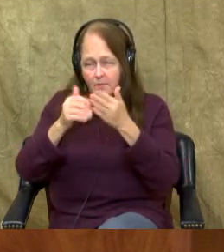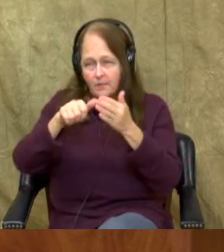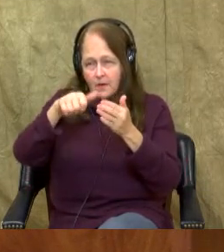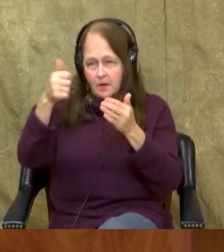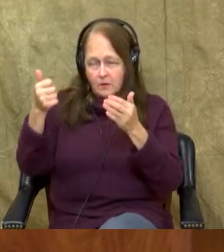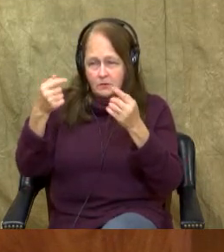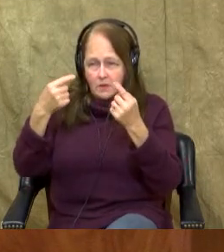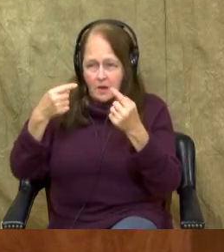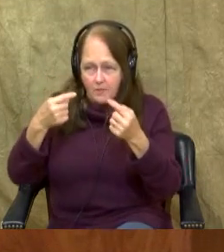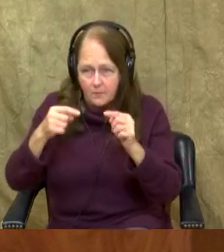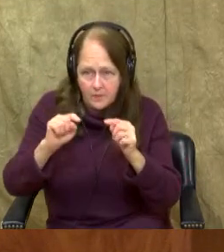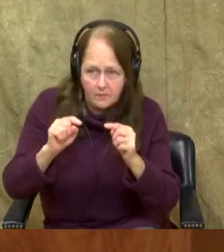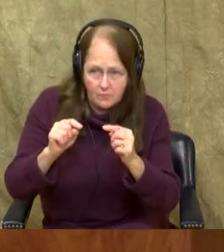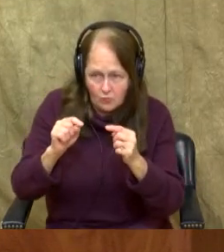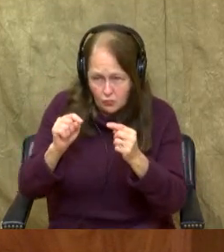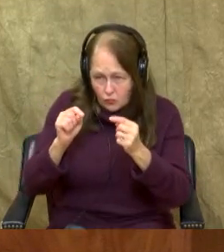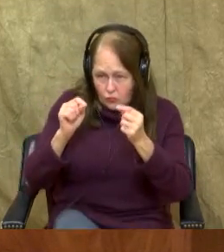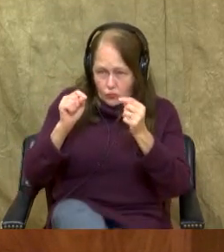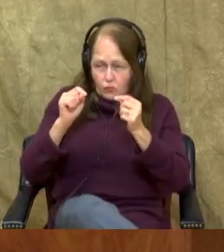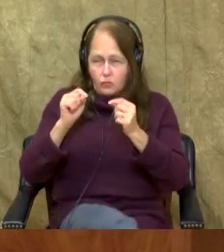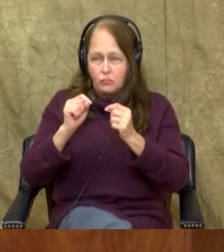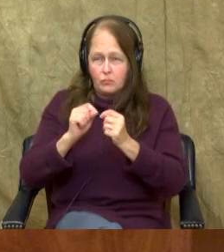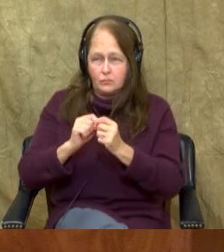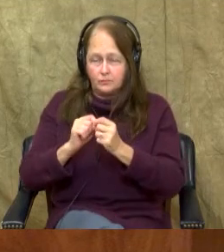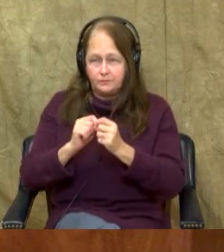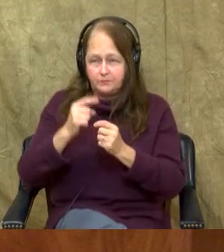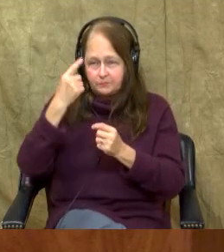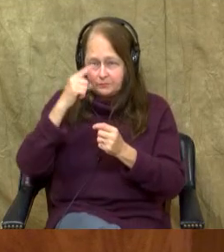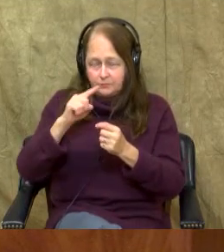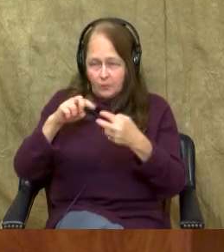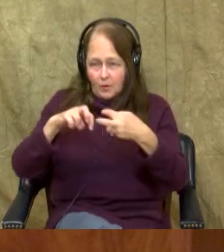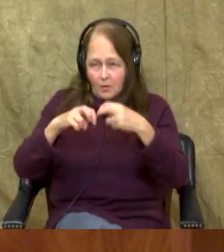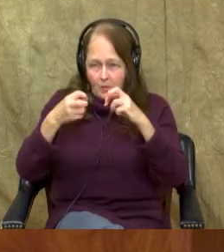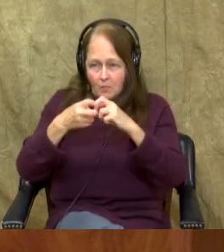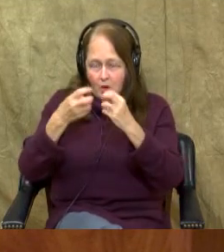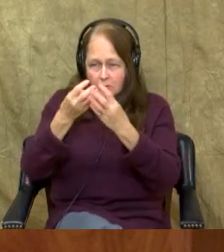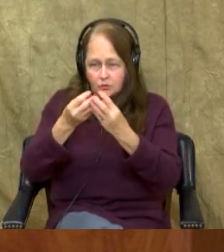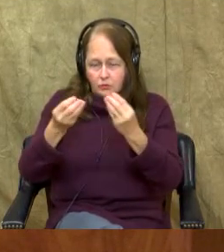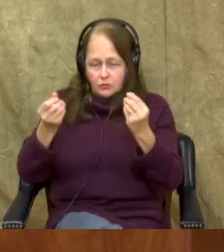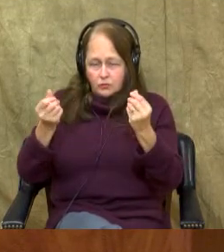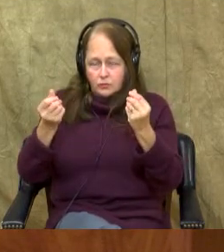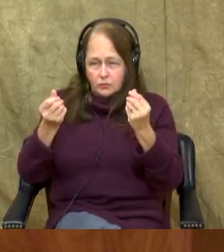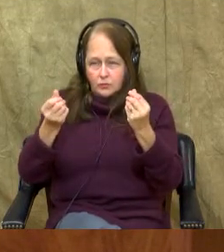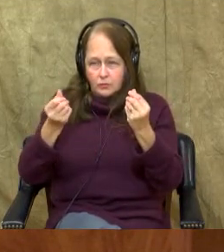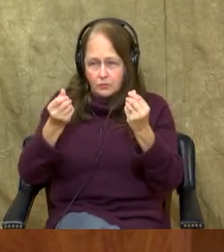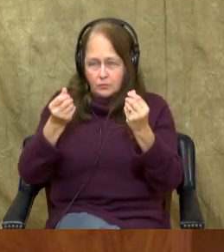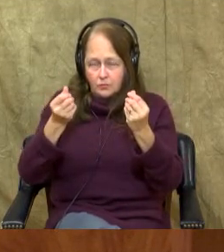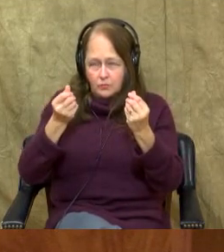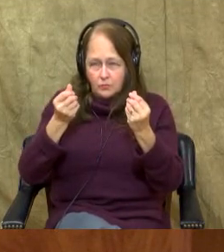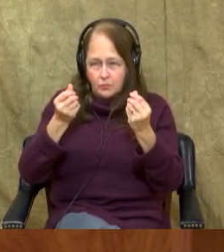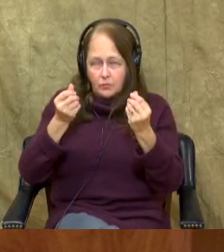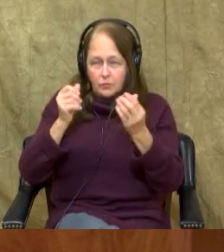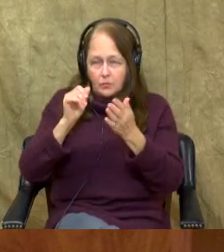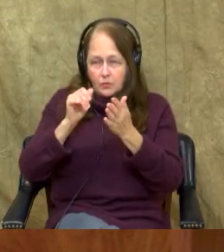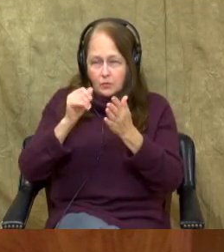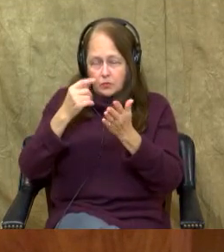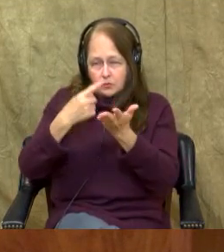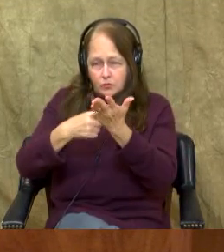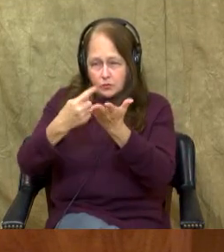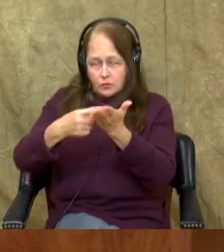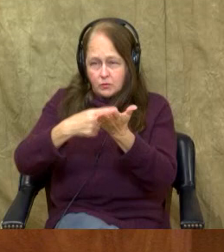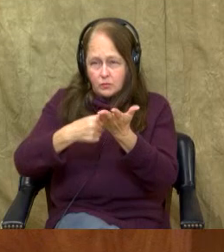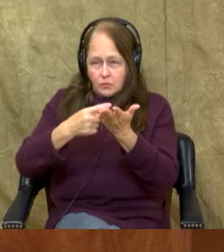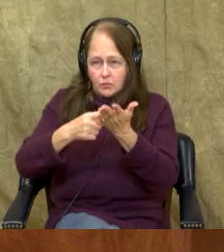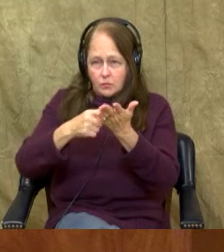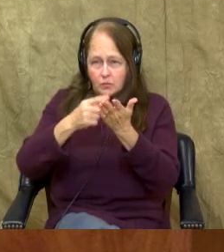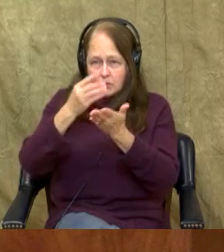happening, which is the effect. Now, for problem and solution, our third type of text structure, we discussed that